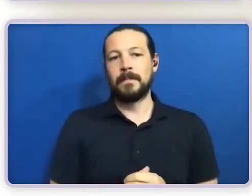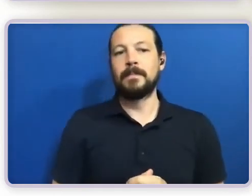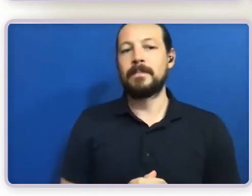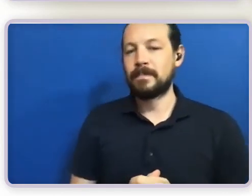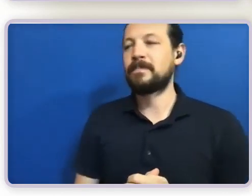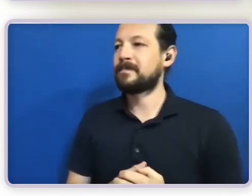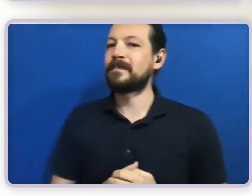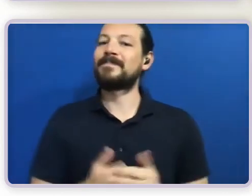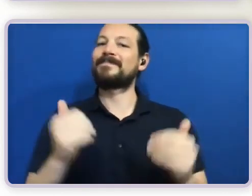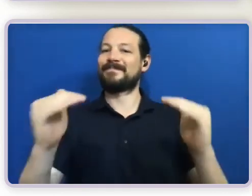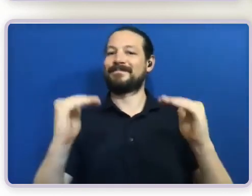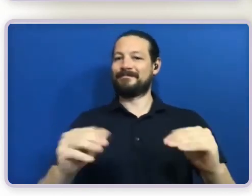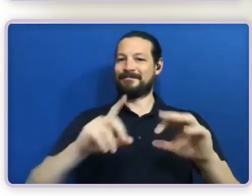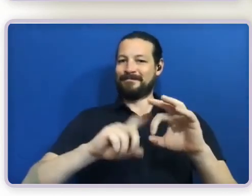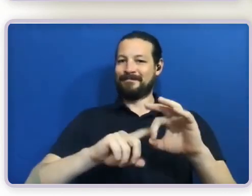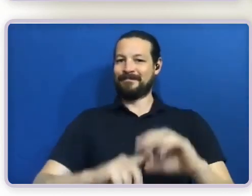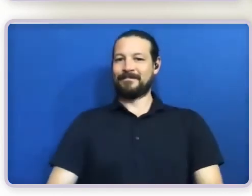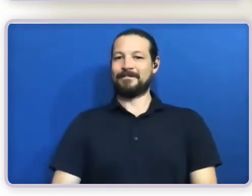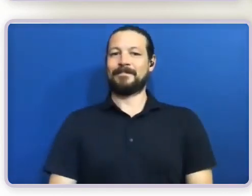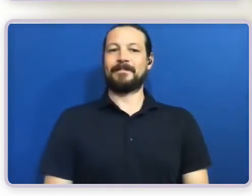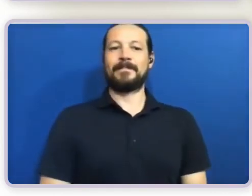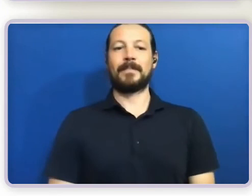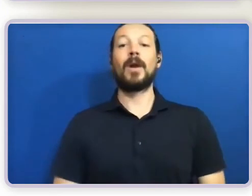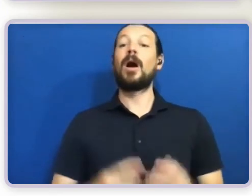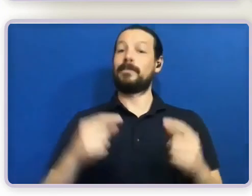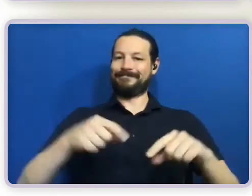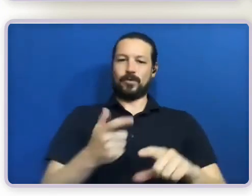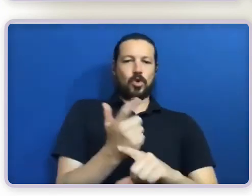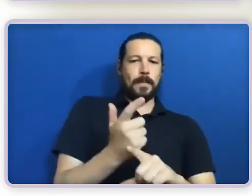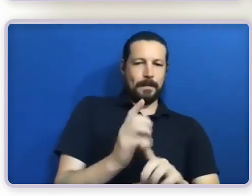Okay, next question. A comment. We have